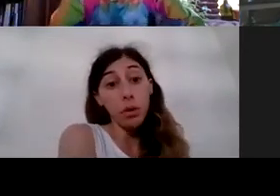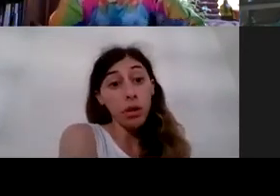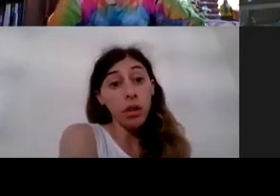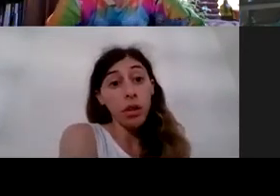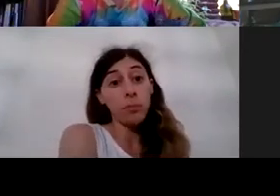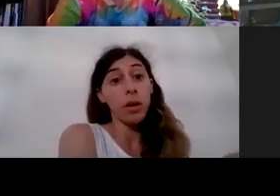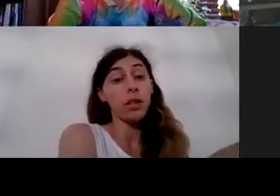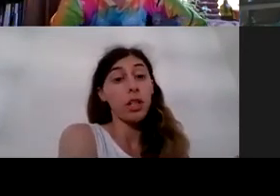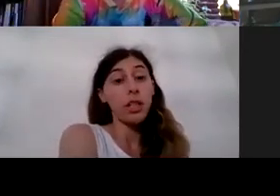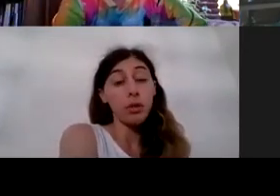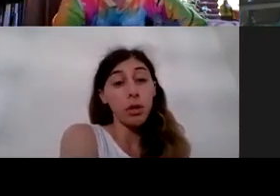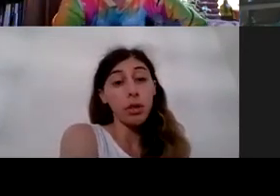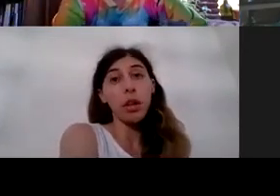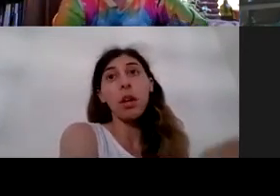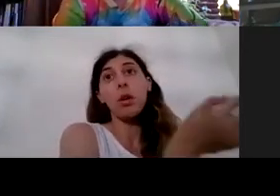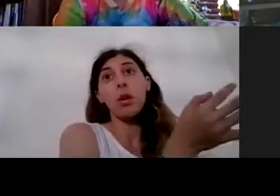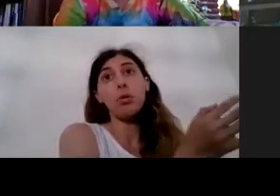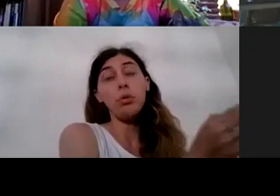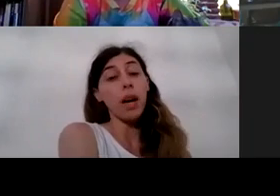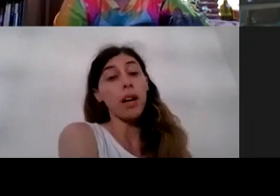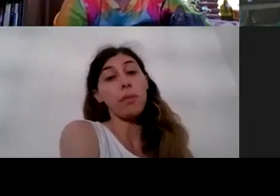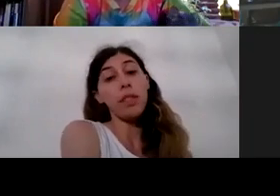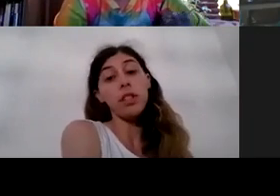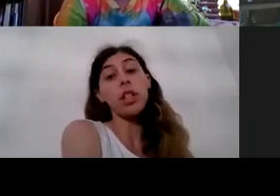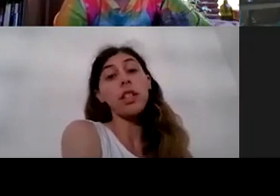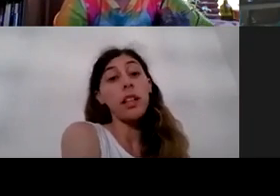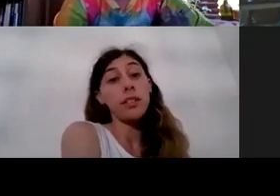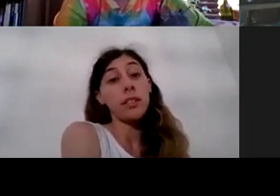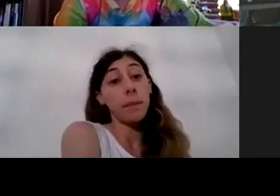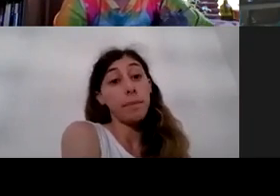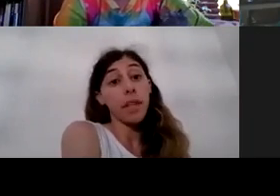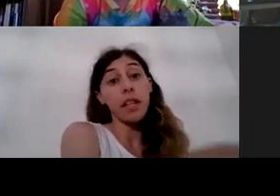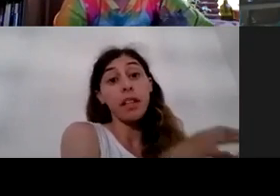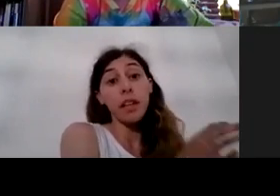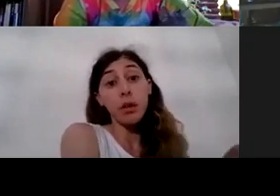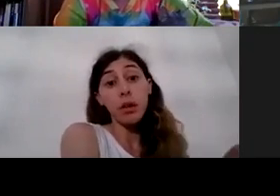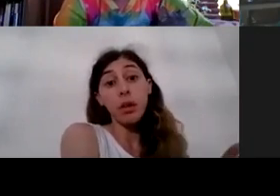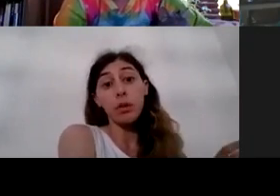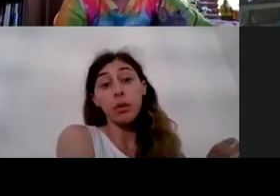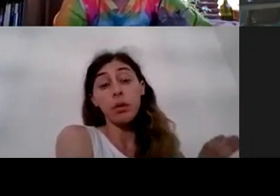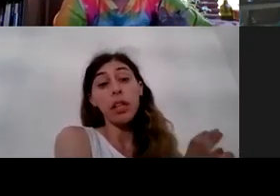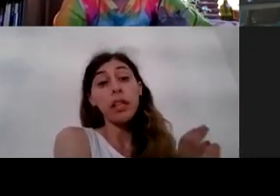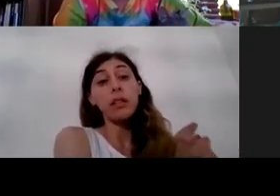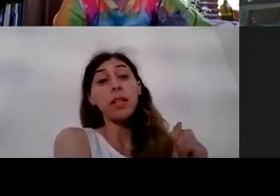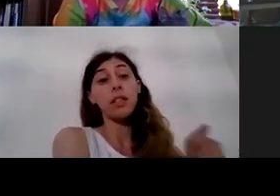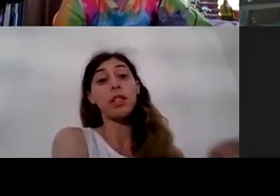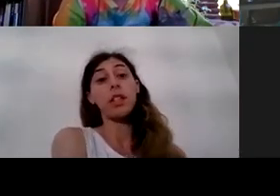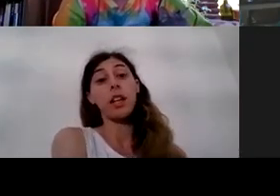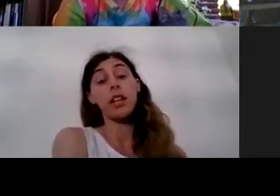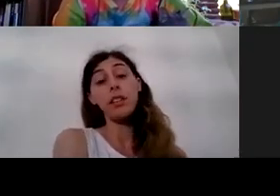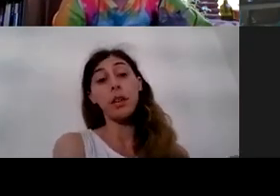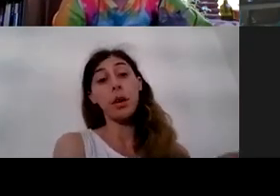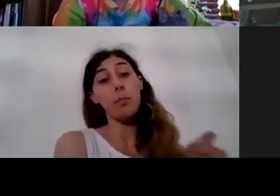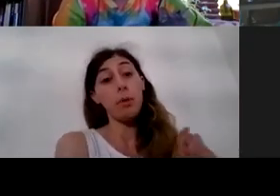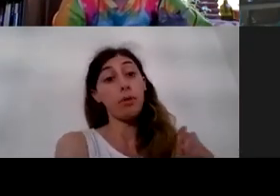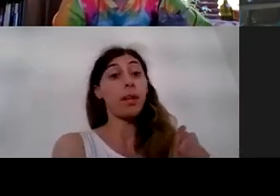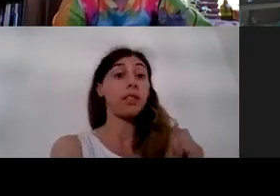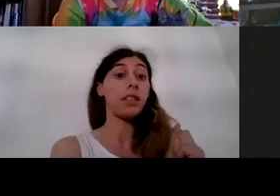be prescribed in France. It could be prescribed by a neurologist, gynecologist, or